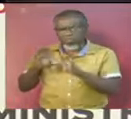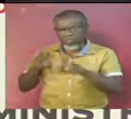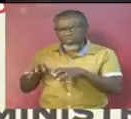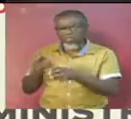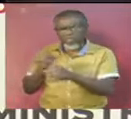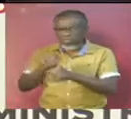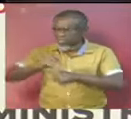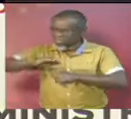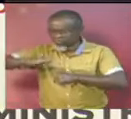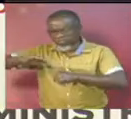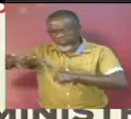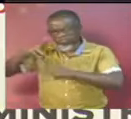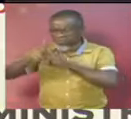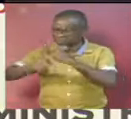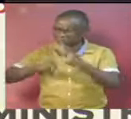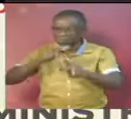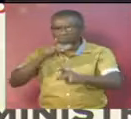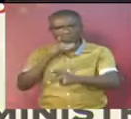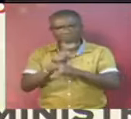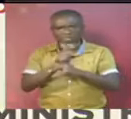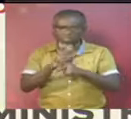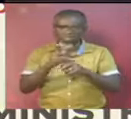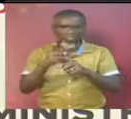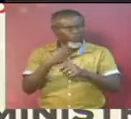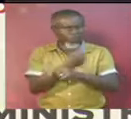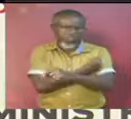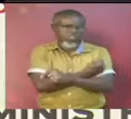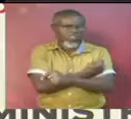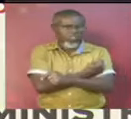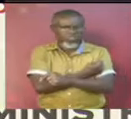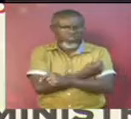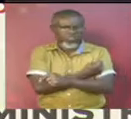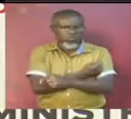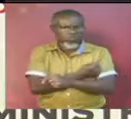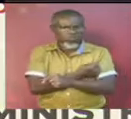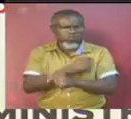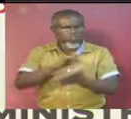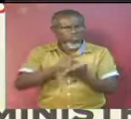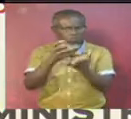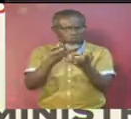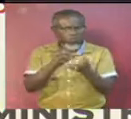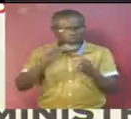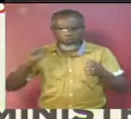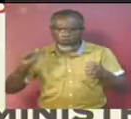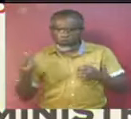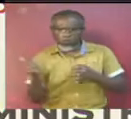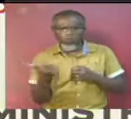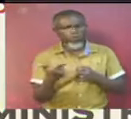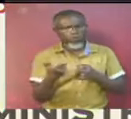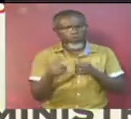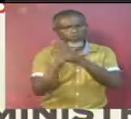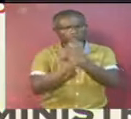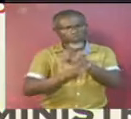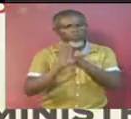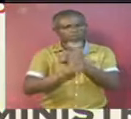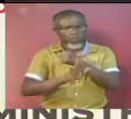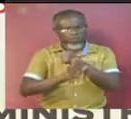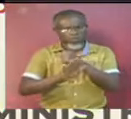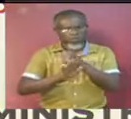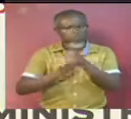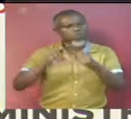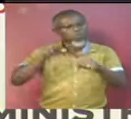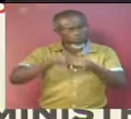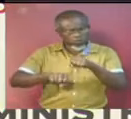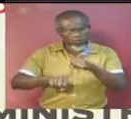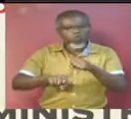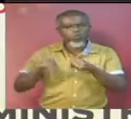vaccines. We ultimately want everyone to be protected, and this is why we urge you take the vaccine that is in